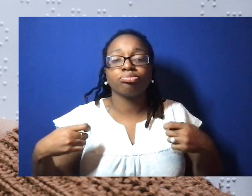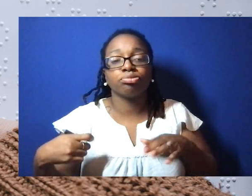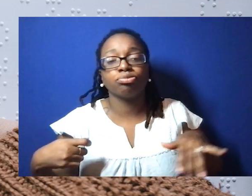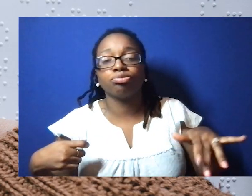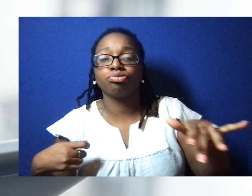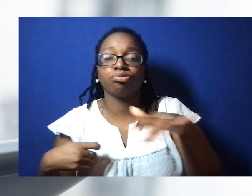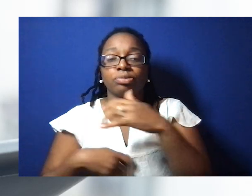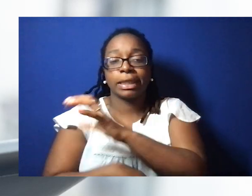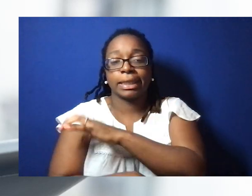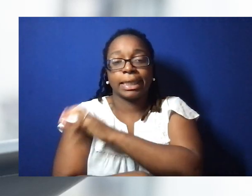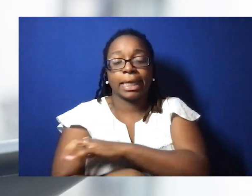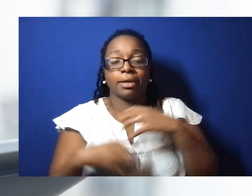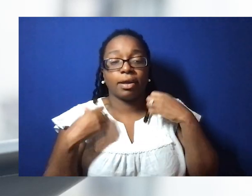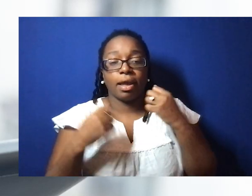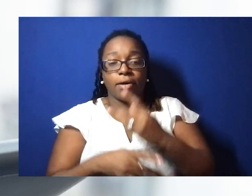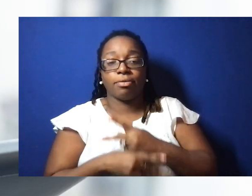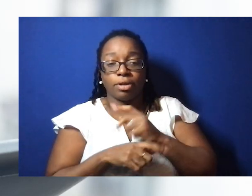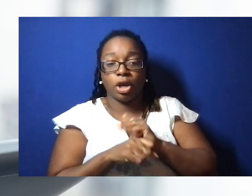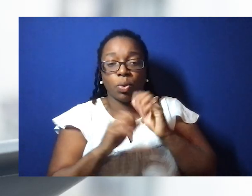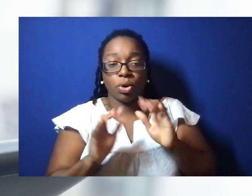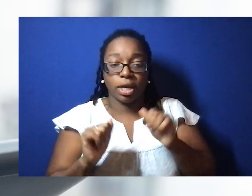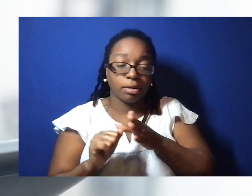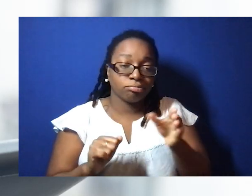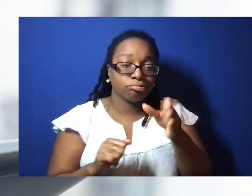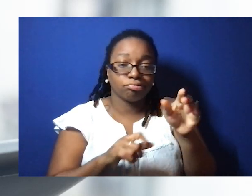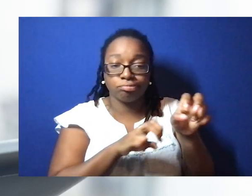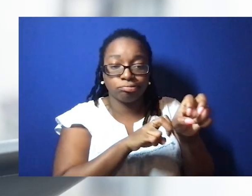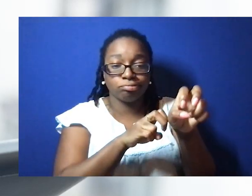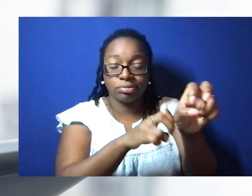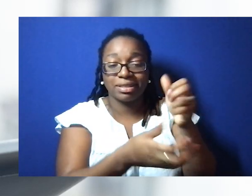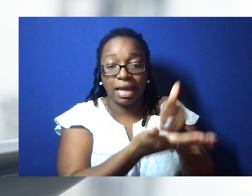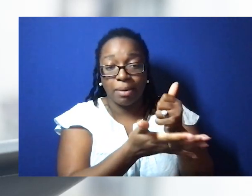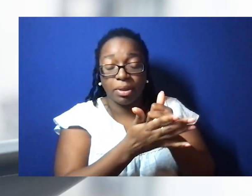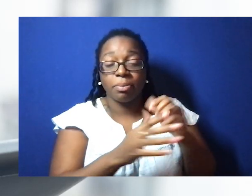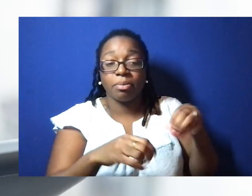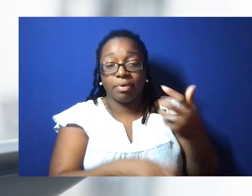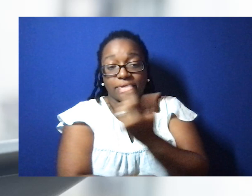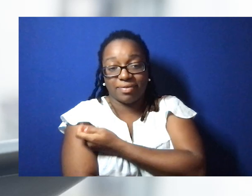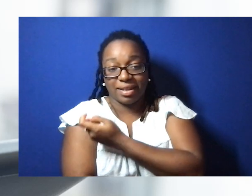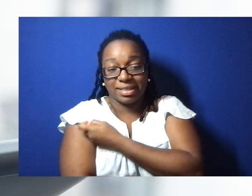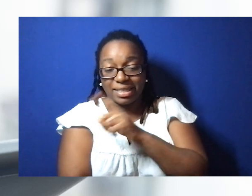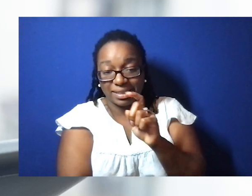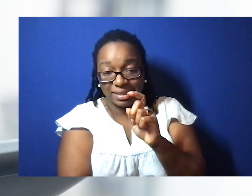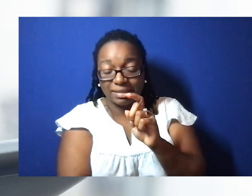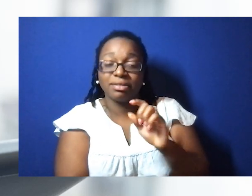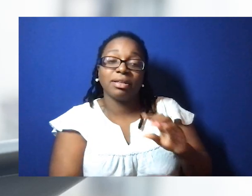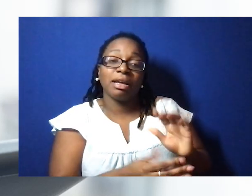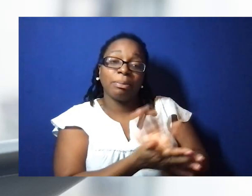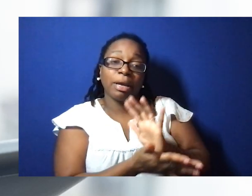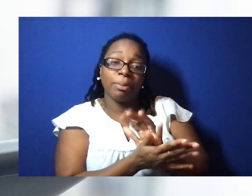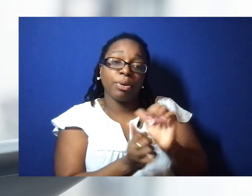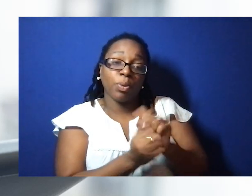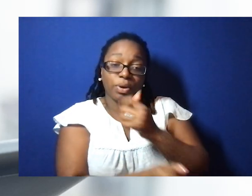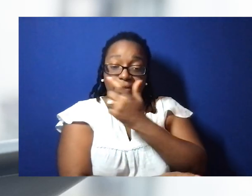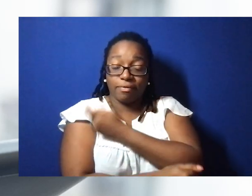clinic area so that the healthcare worker can maneuver around to safely administer the vaccine? Are handouts with